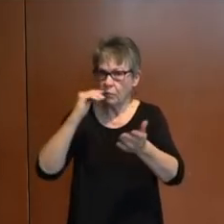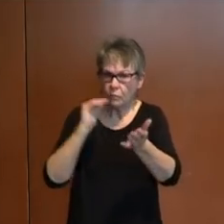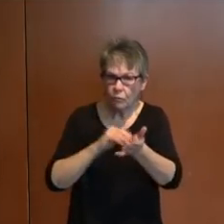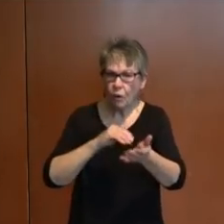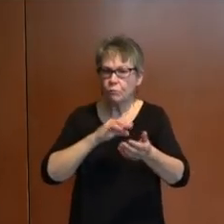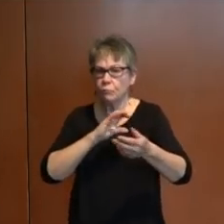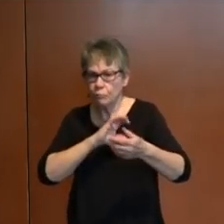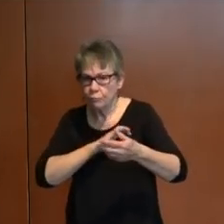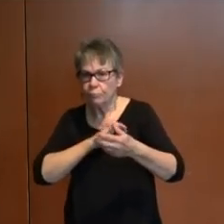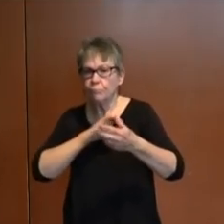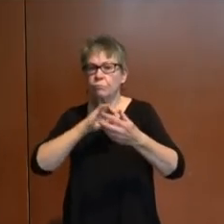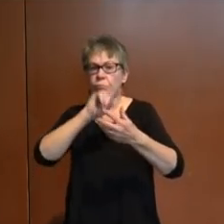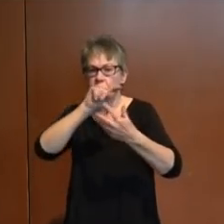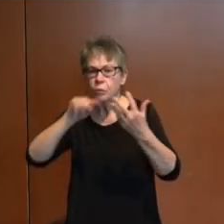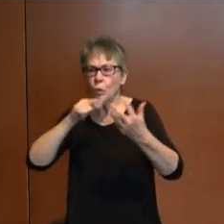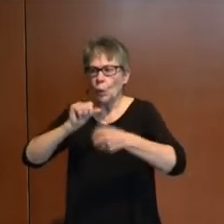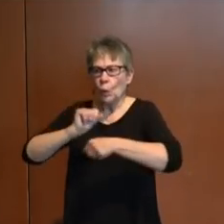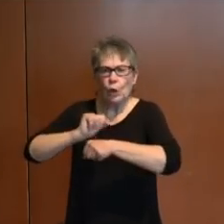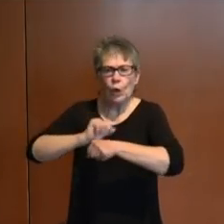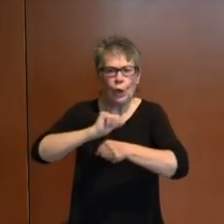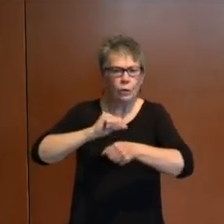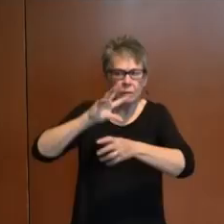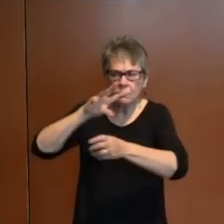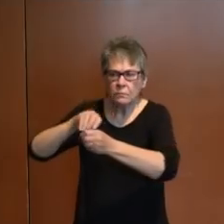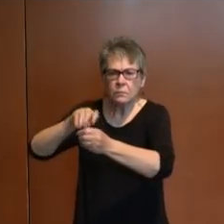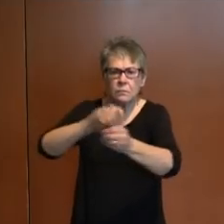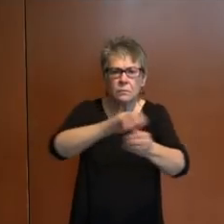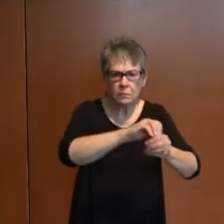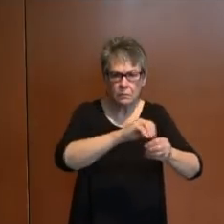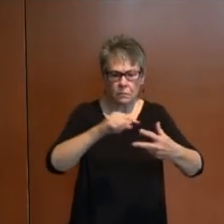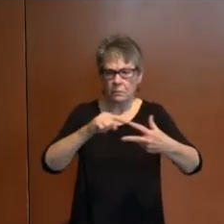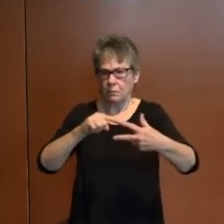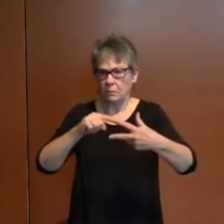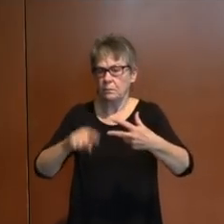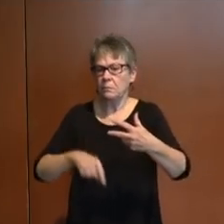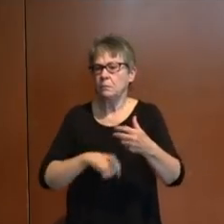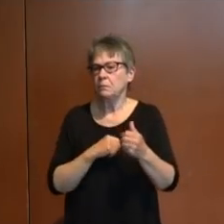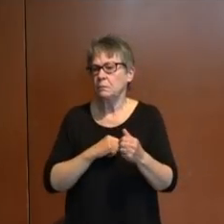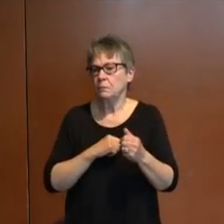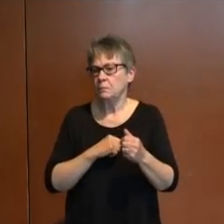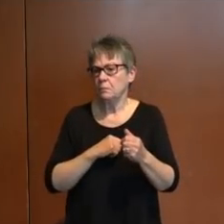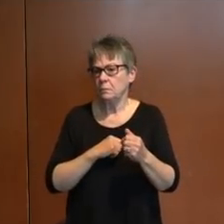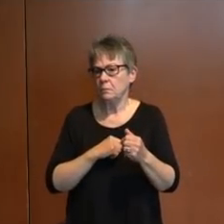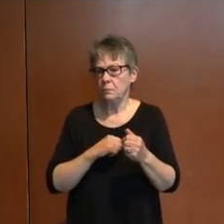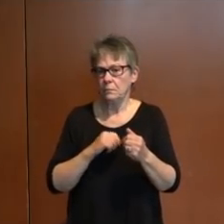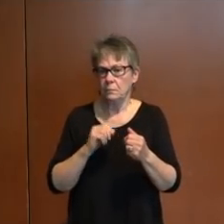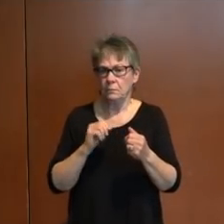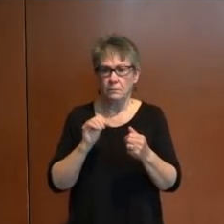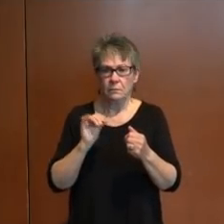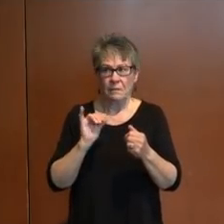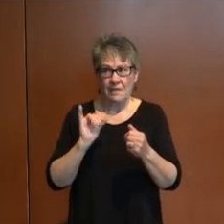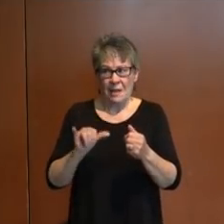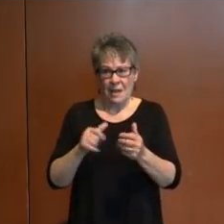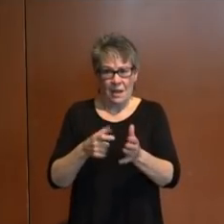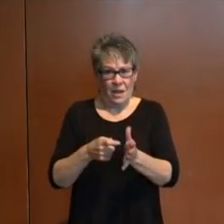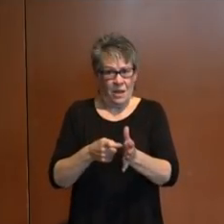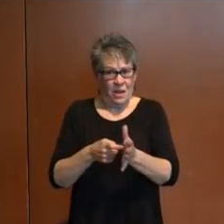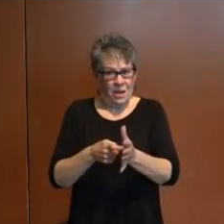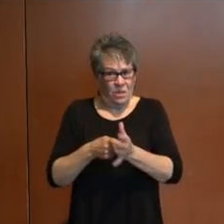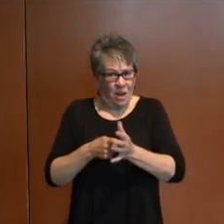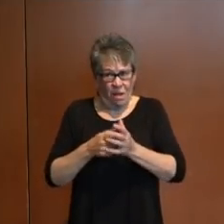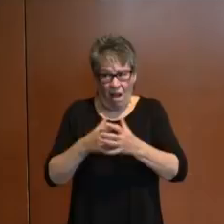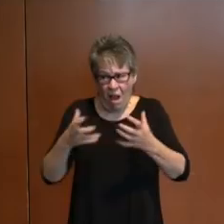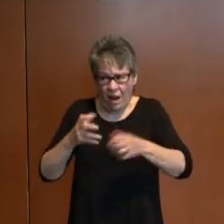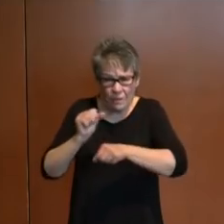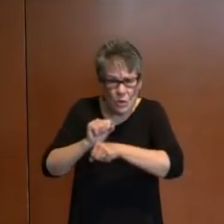Wednesday, etc. And again, this is a very manpower-intensive operation, Judy, and there's a lot of healthcare workers